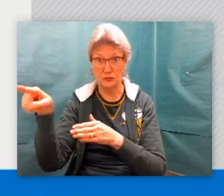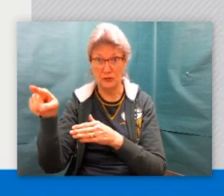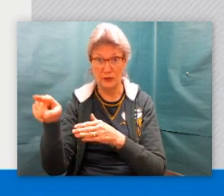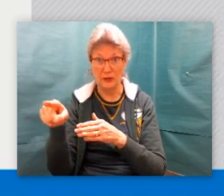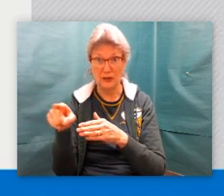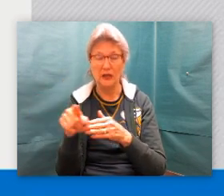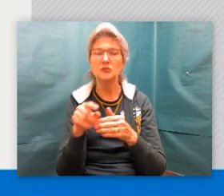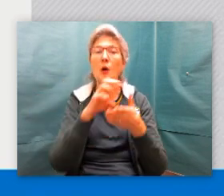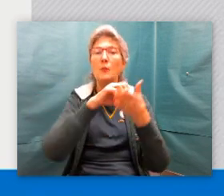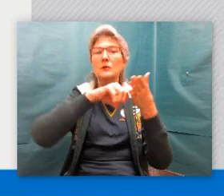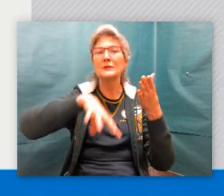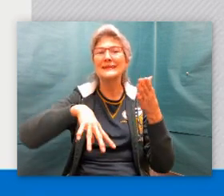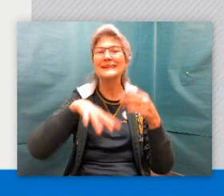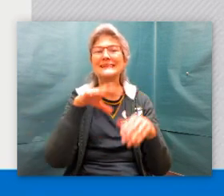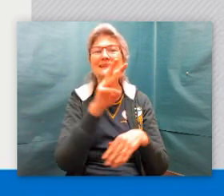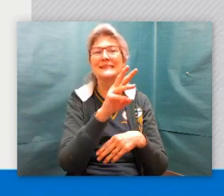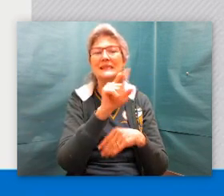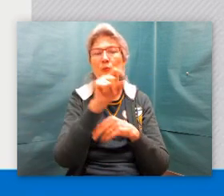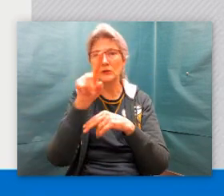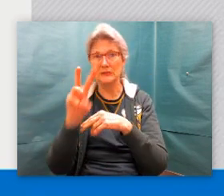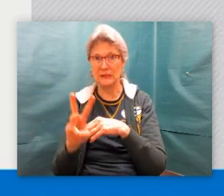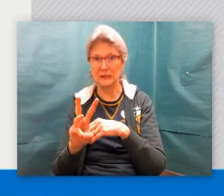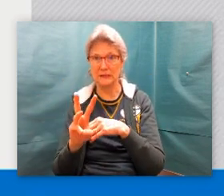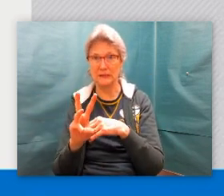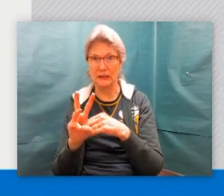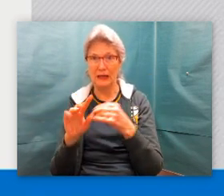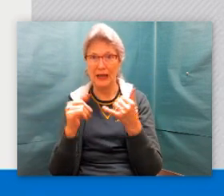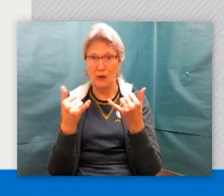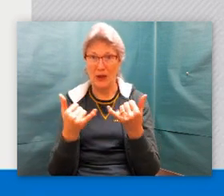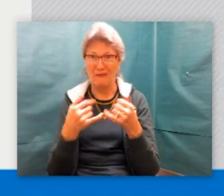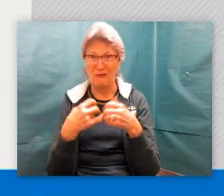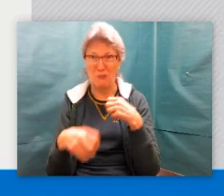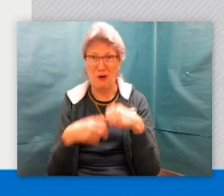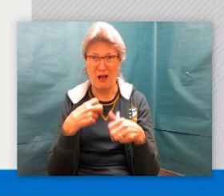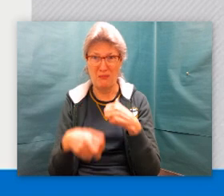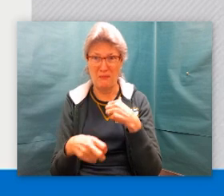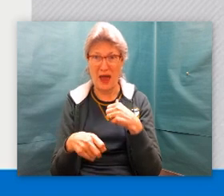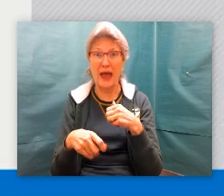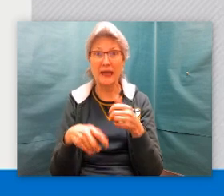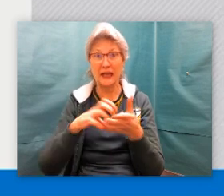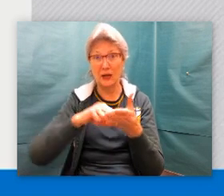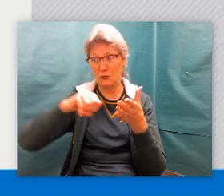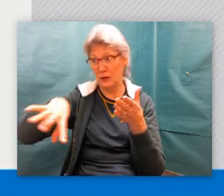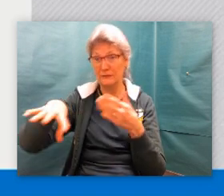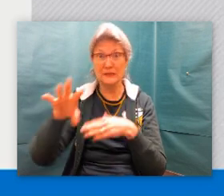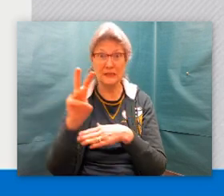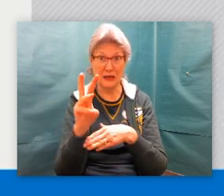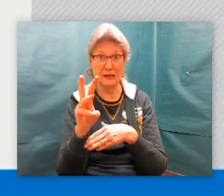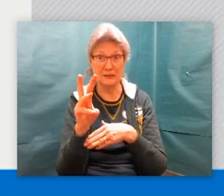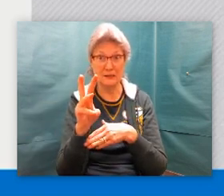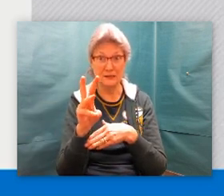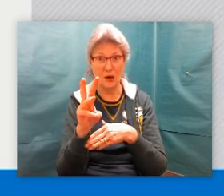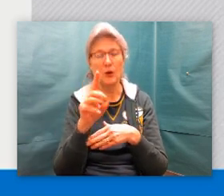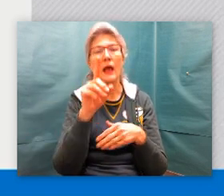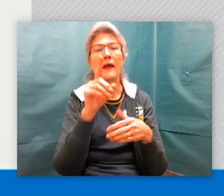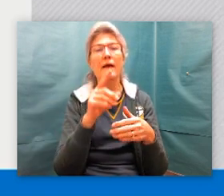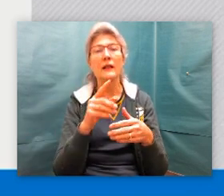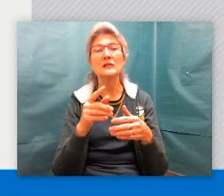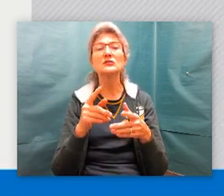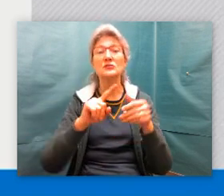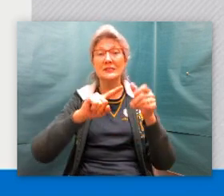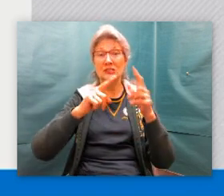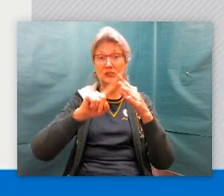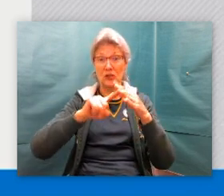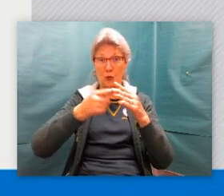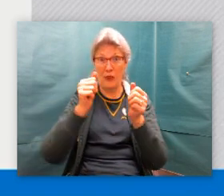rid of 6 1/6. And now we have a problem because I can get rid of 6. Let's just go ahead and do that part here.